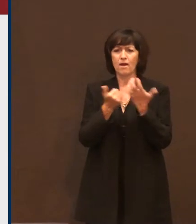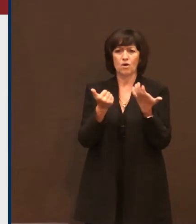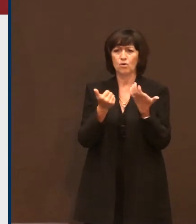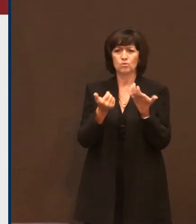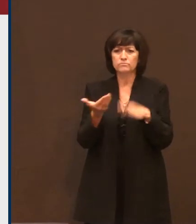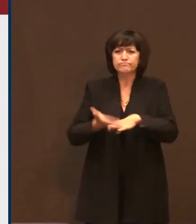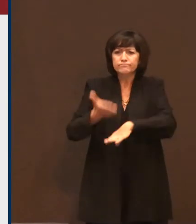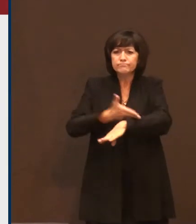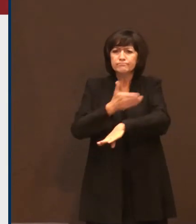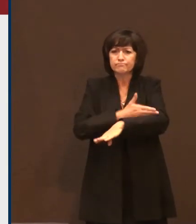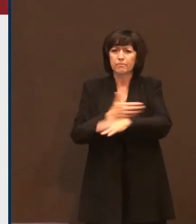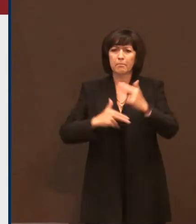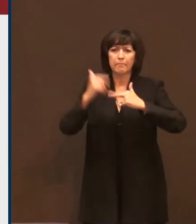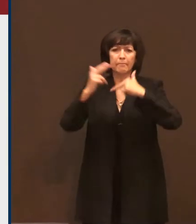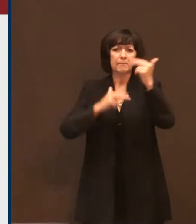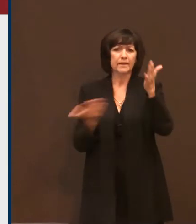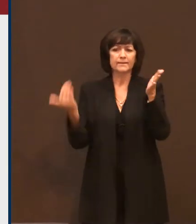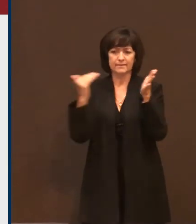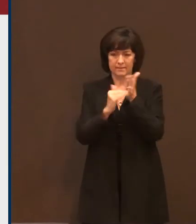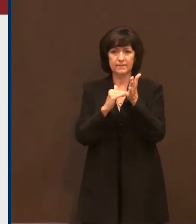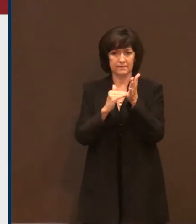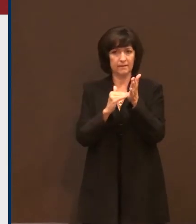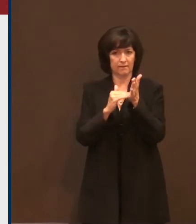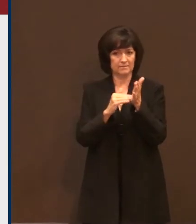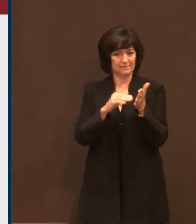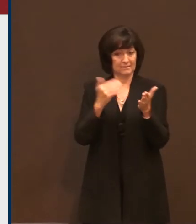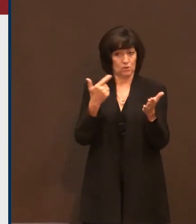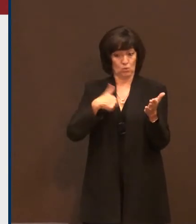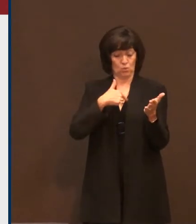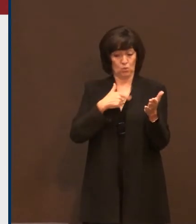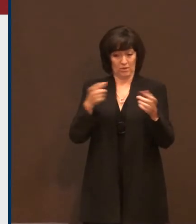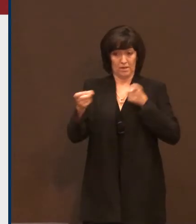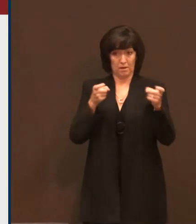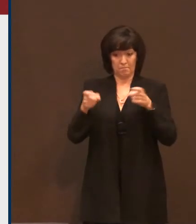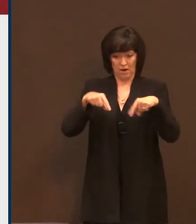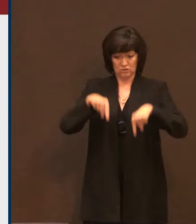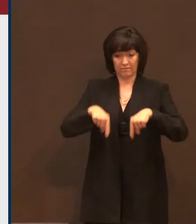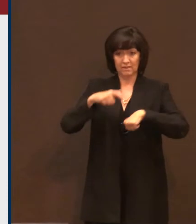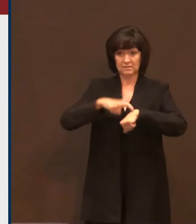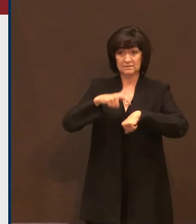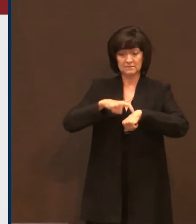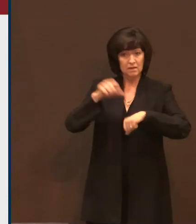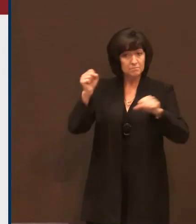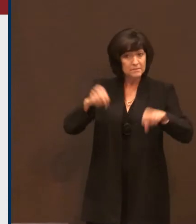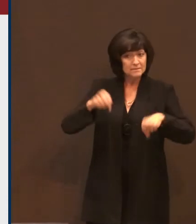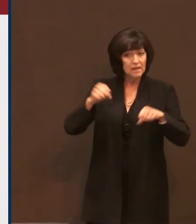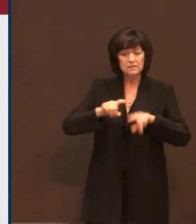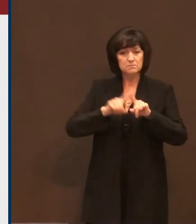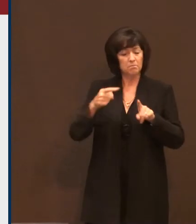huge part of the recovery because as we manage this, we have to make sure we look at the other federal